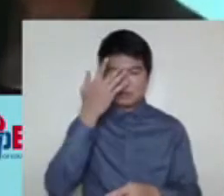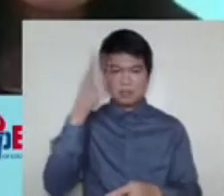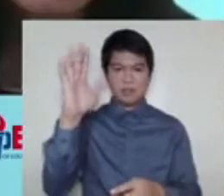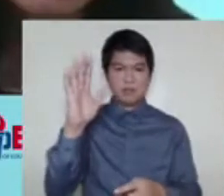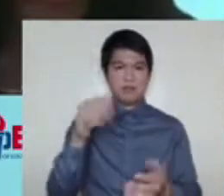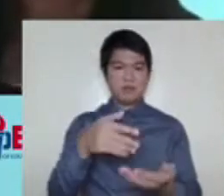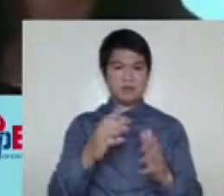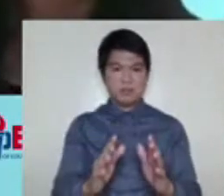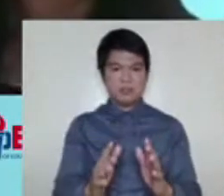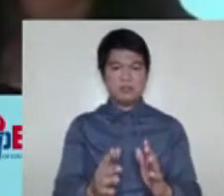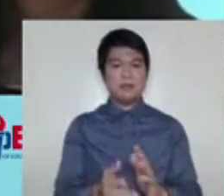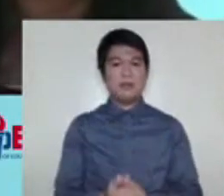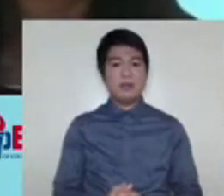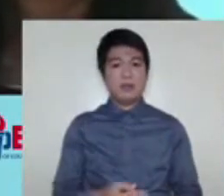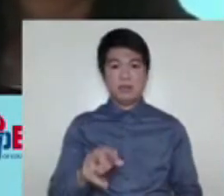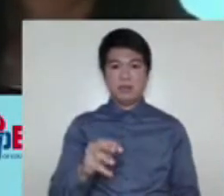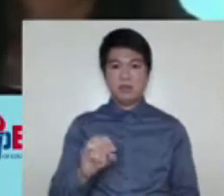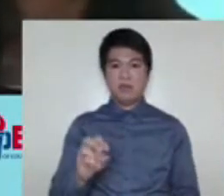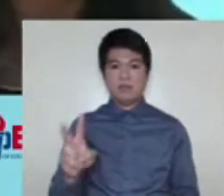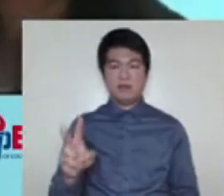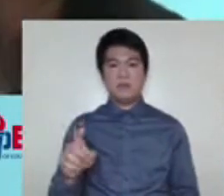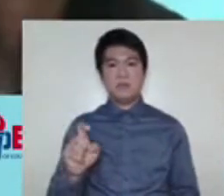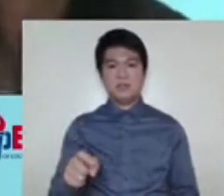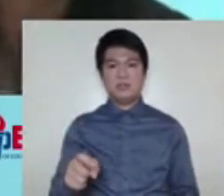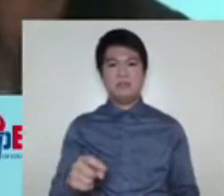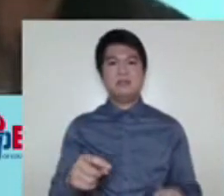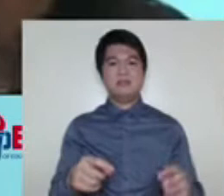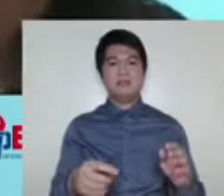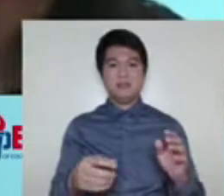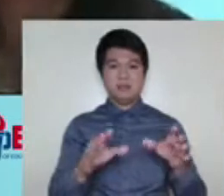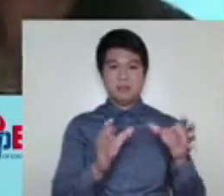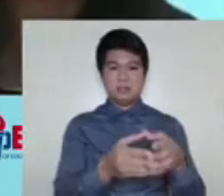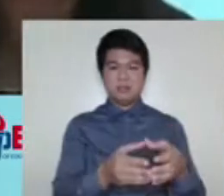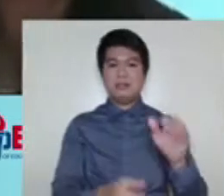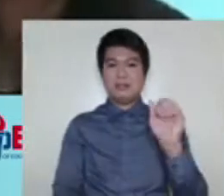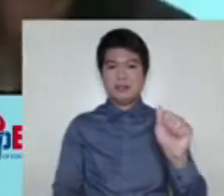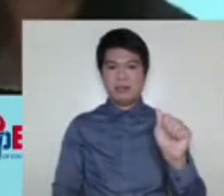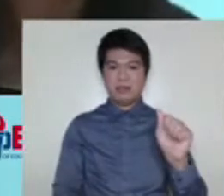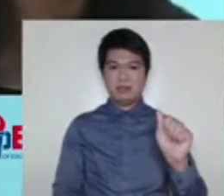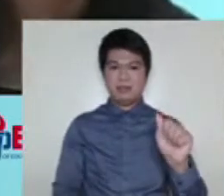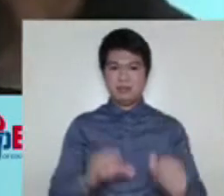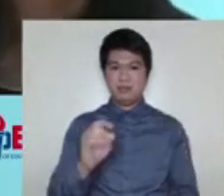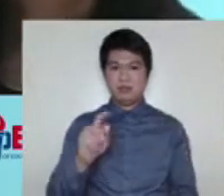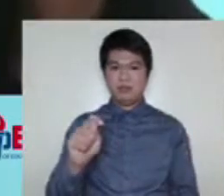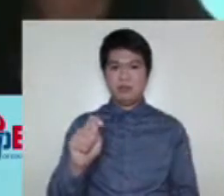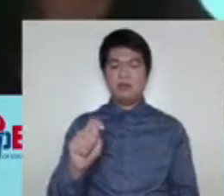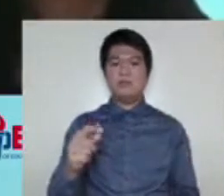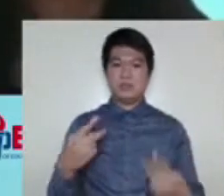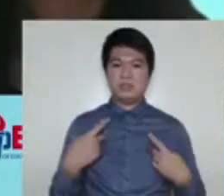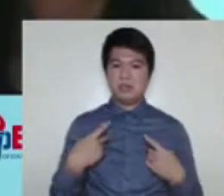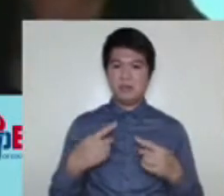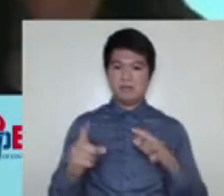will be set A. You will submit COT and undergo classroom observation. But if in case your